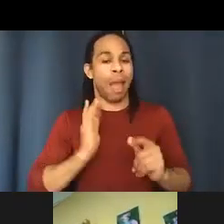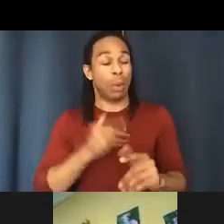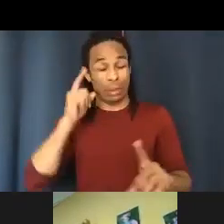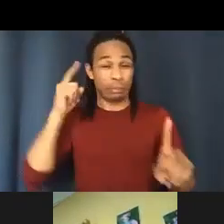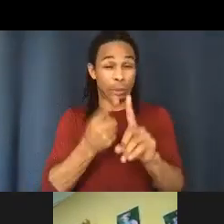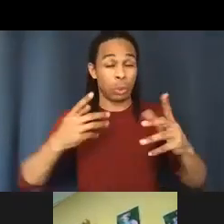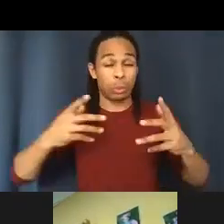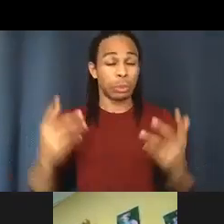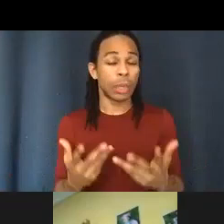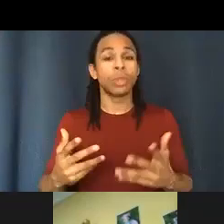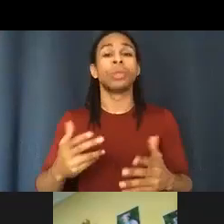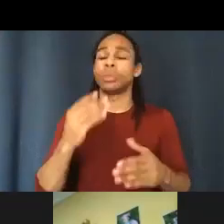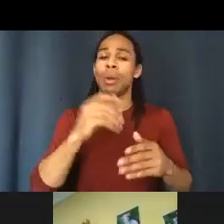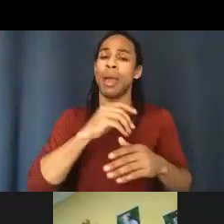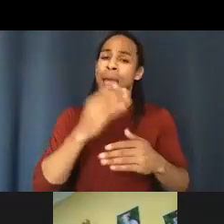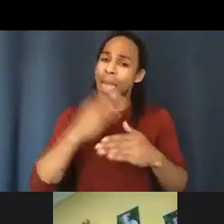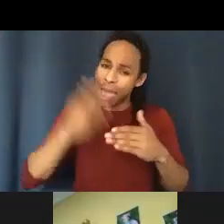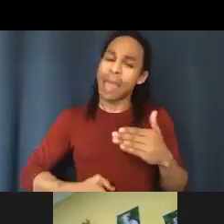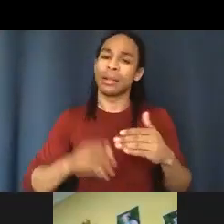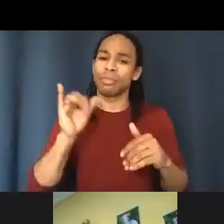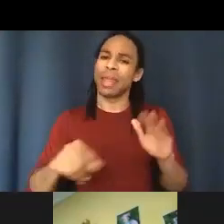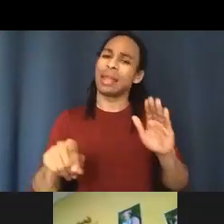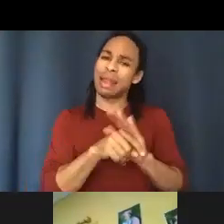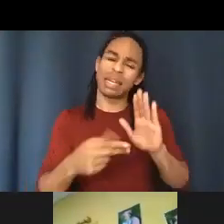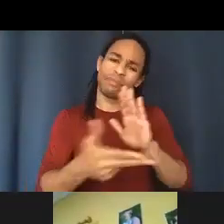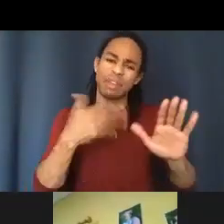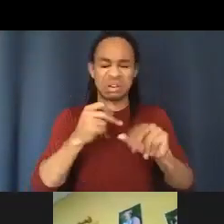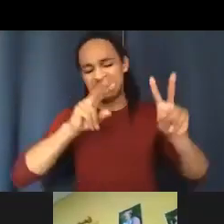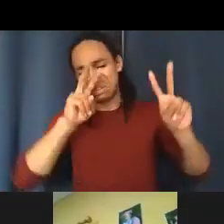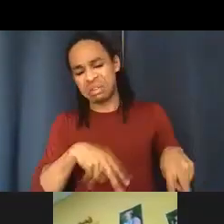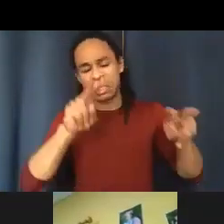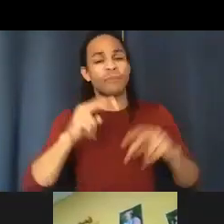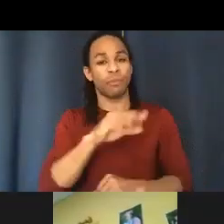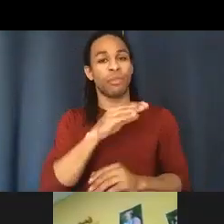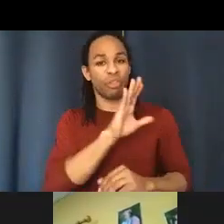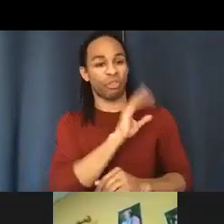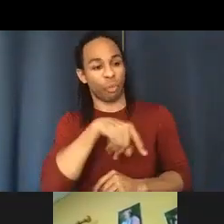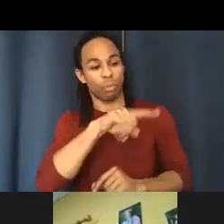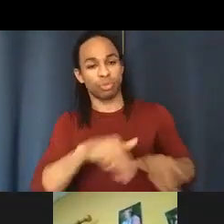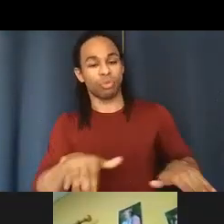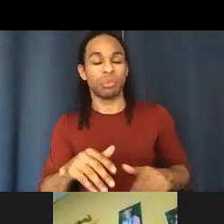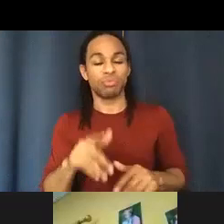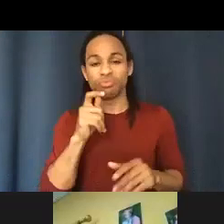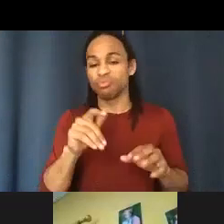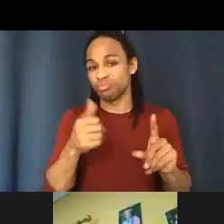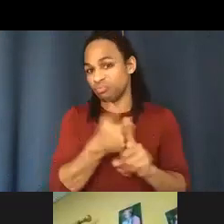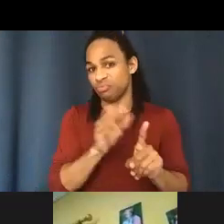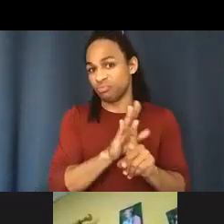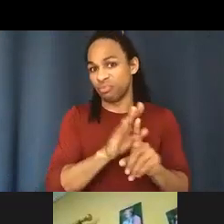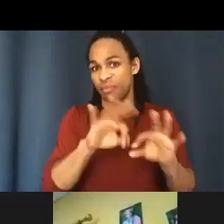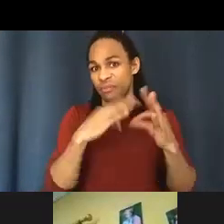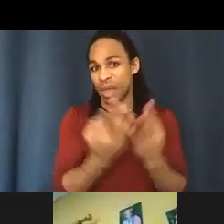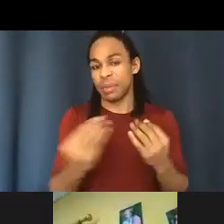of persons who have contracted the virus. You see, one thing we need to understand is that it's a different thing to